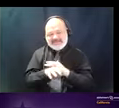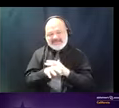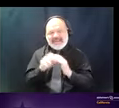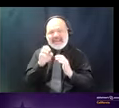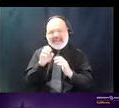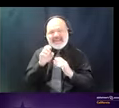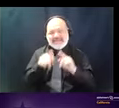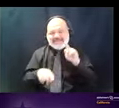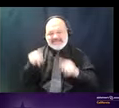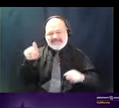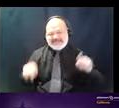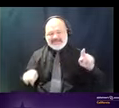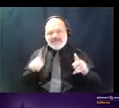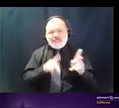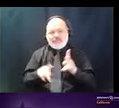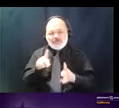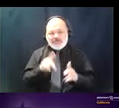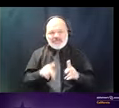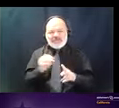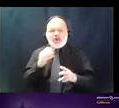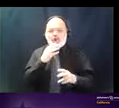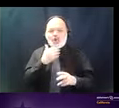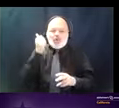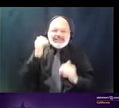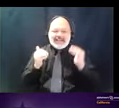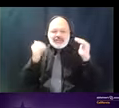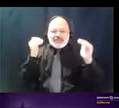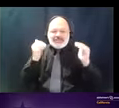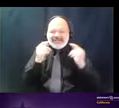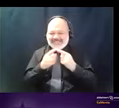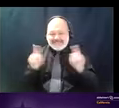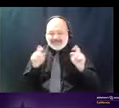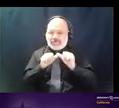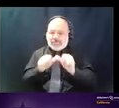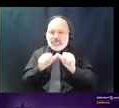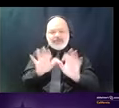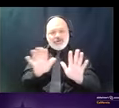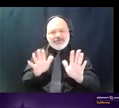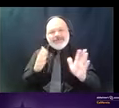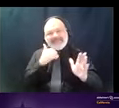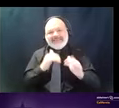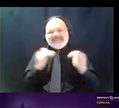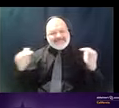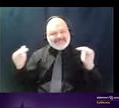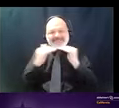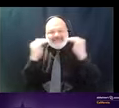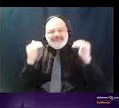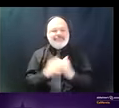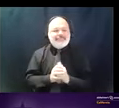diverse population of older adults so that disparities are not perpetuated. Earlier reports on racial and